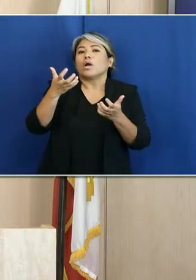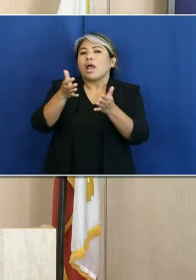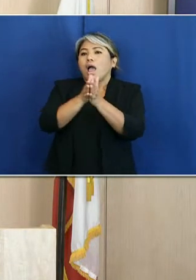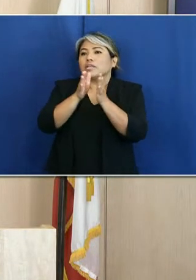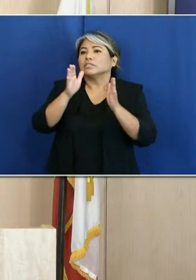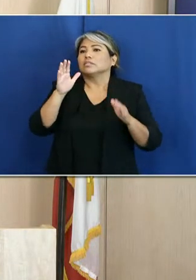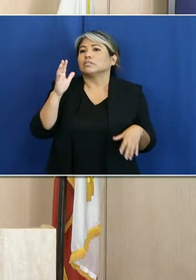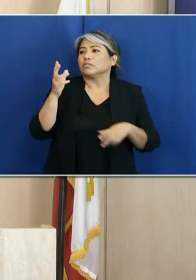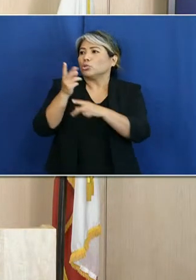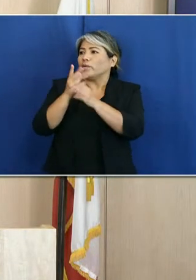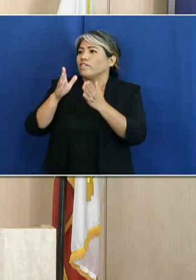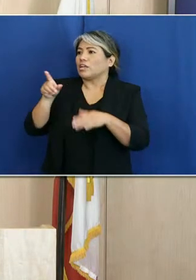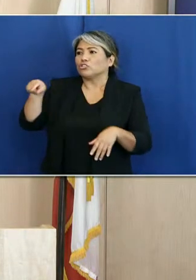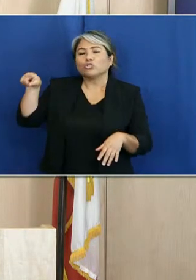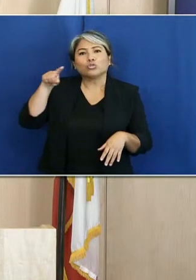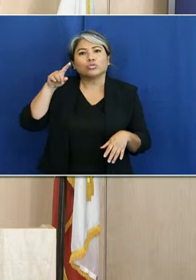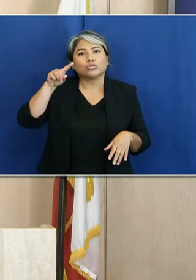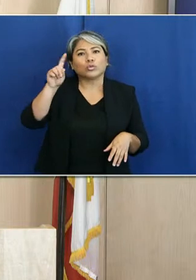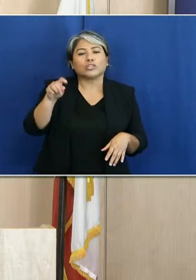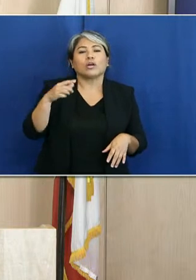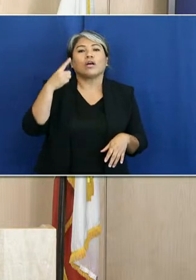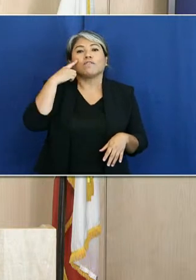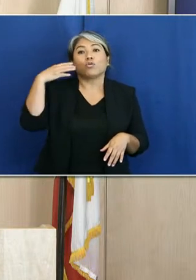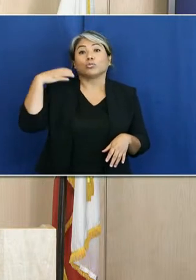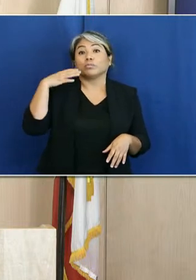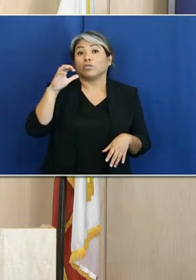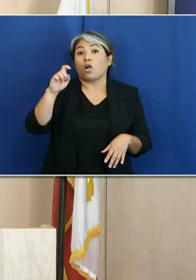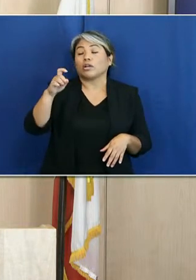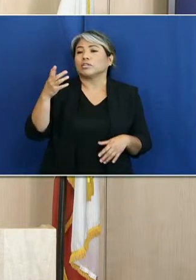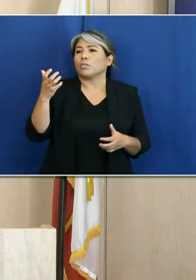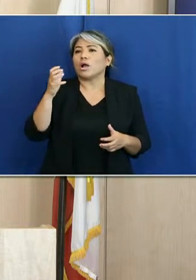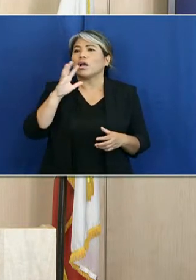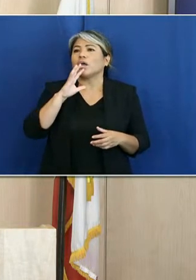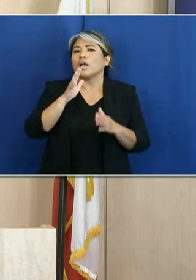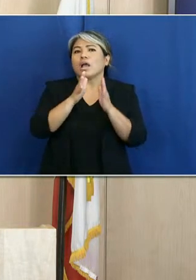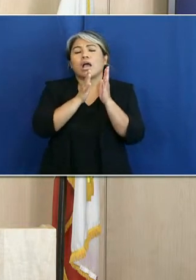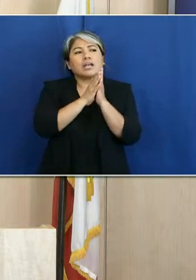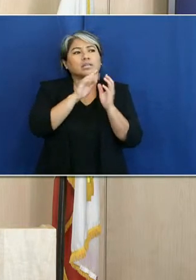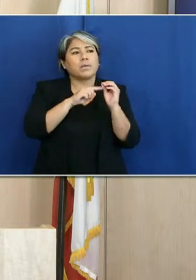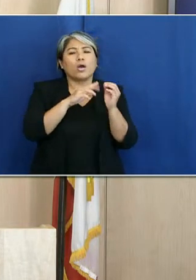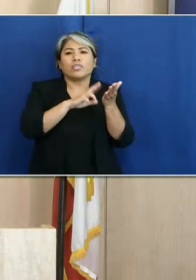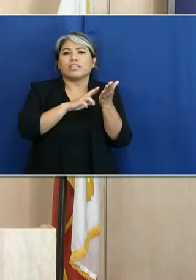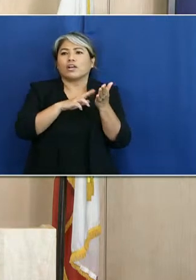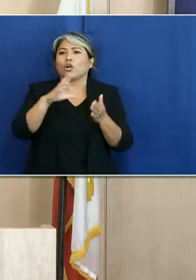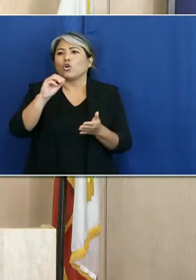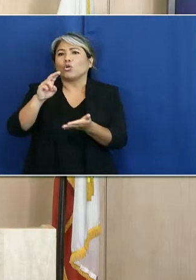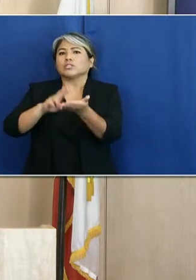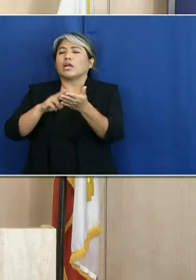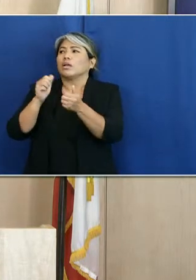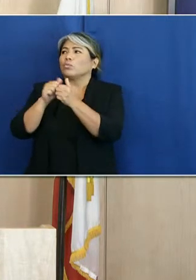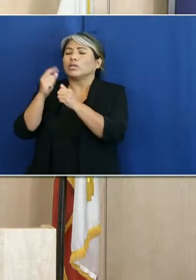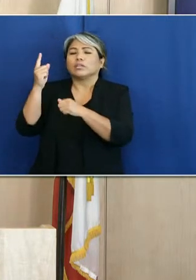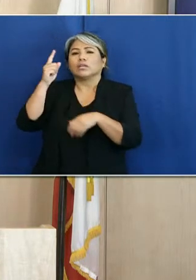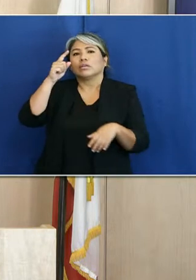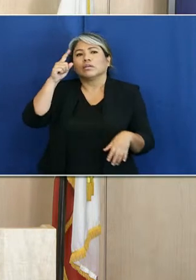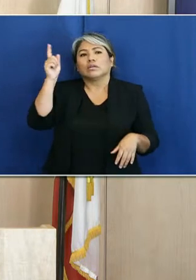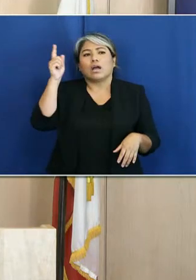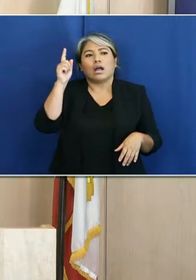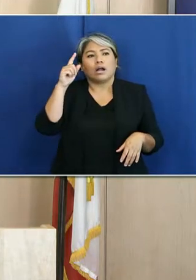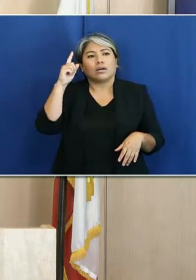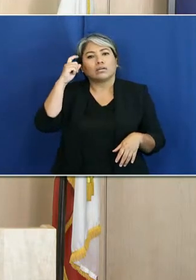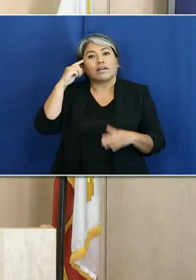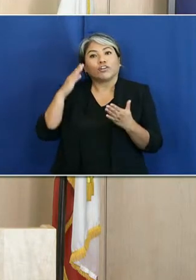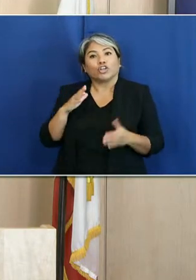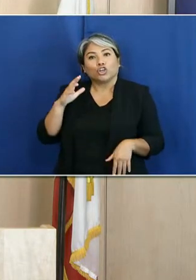the supervisors a question. For Supervisor Cox, I want to ask about the letter that you co-signed to Governor Newsom asking for guidance